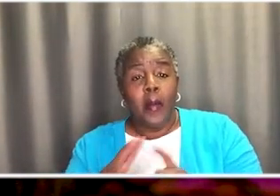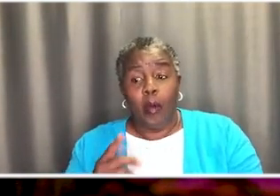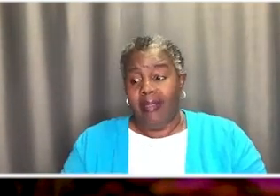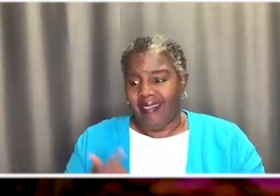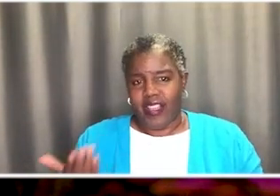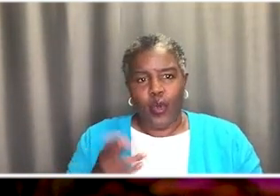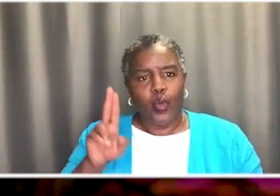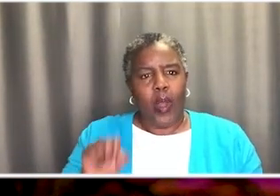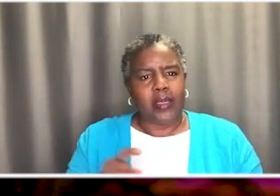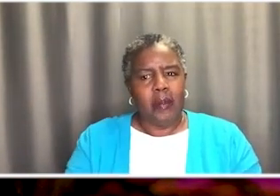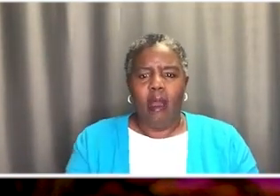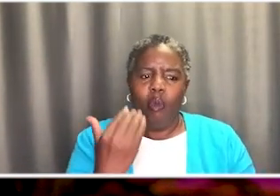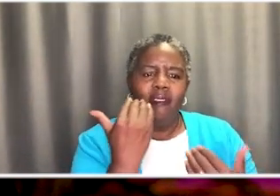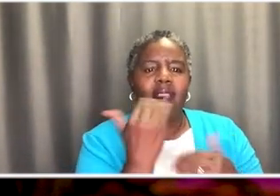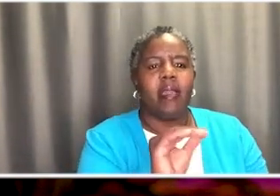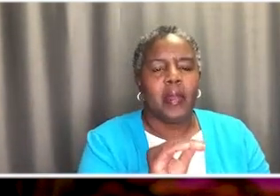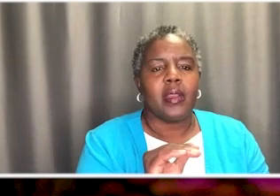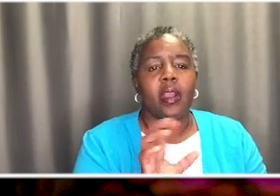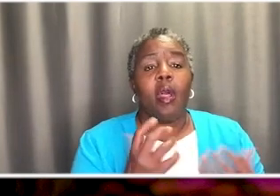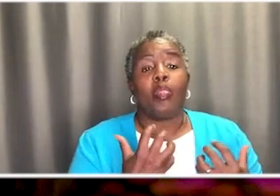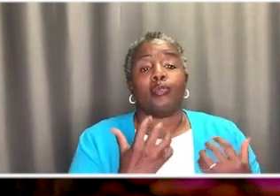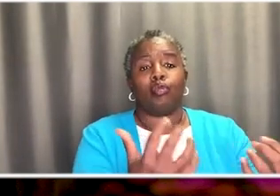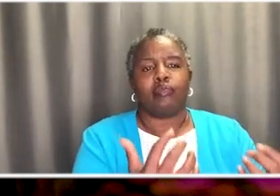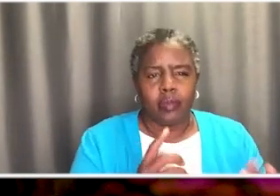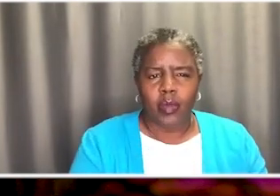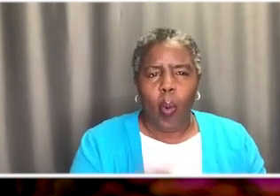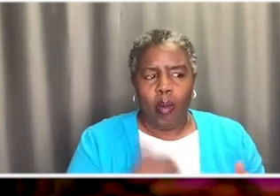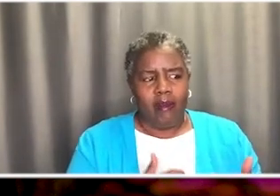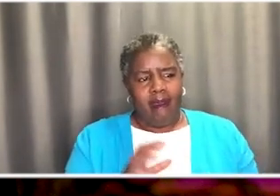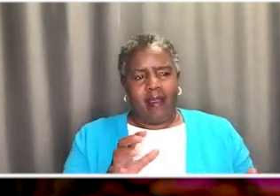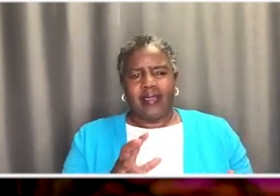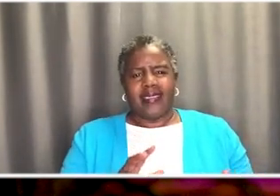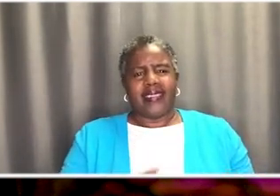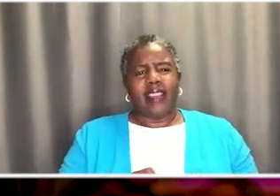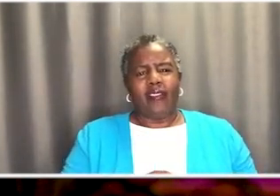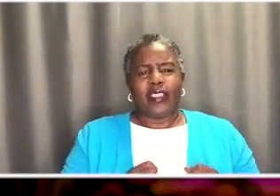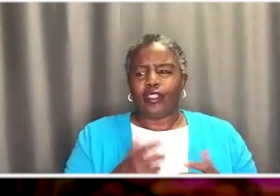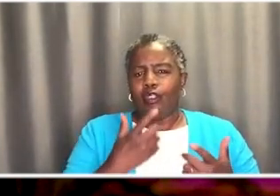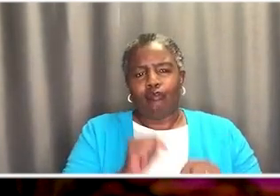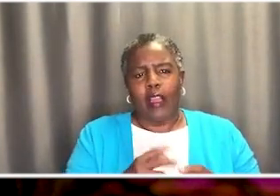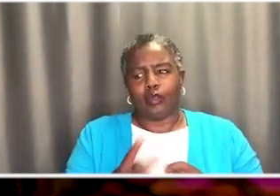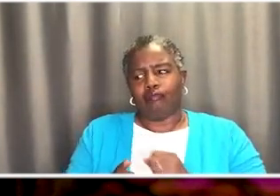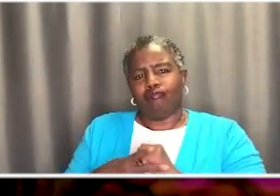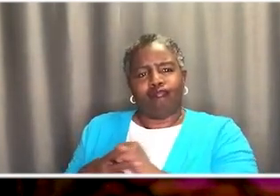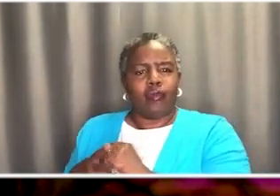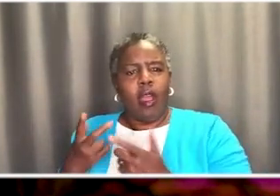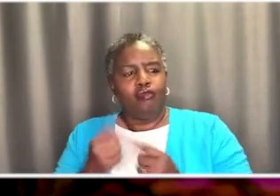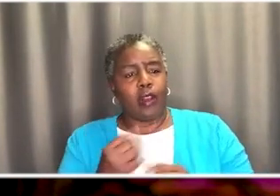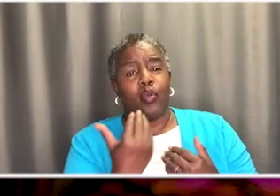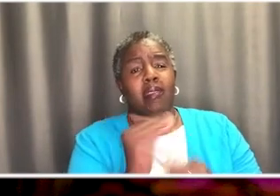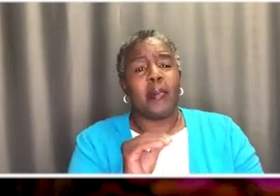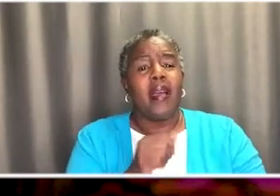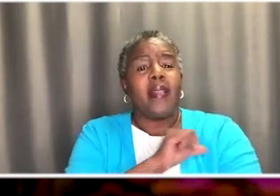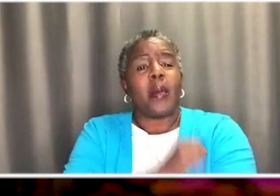we've limited our congregations. We've acted selfishly and attempted to hoard and limit the